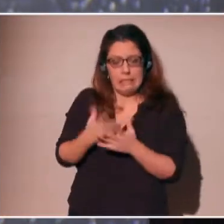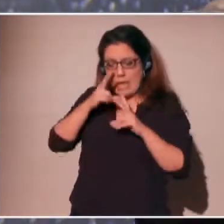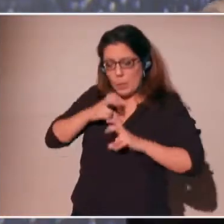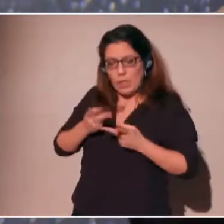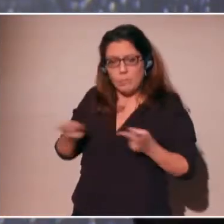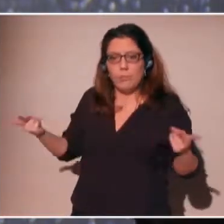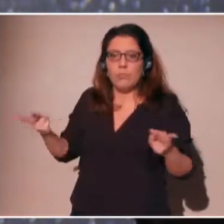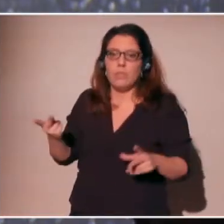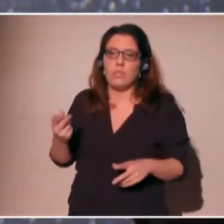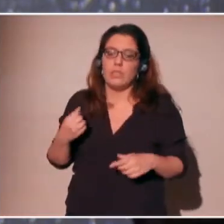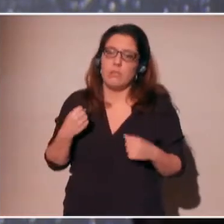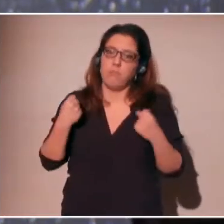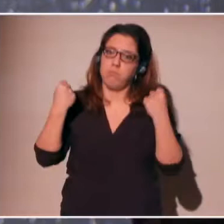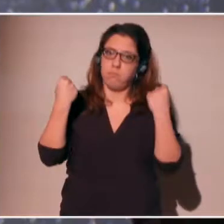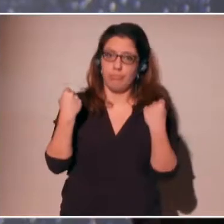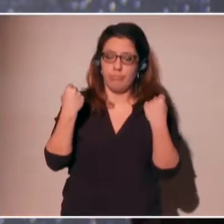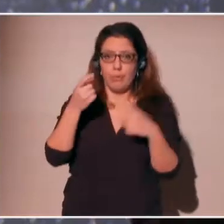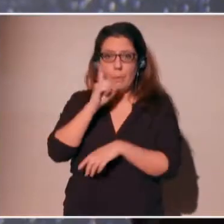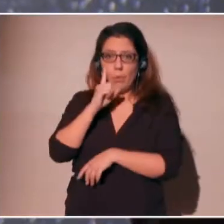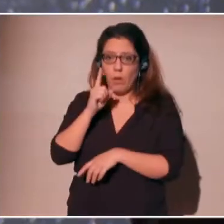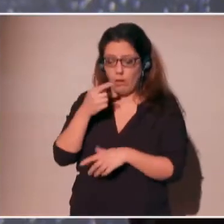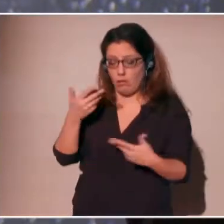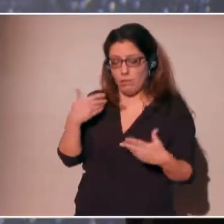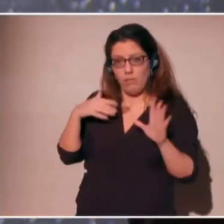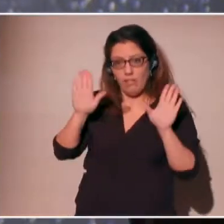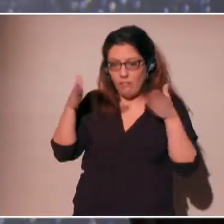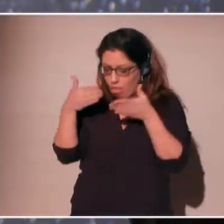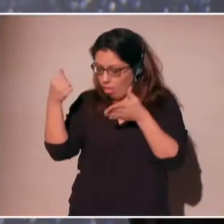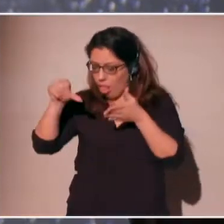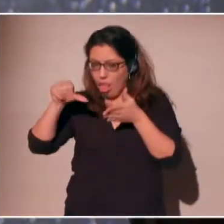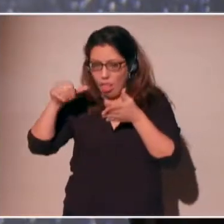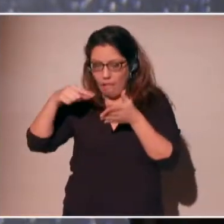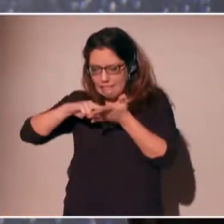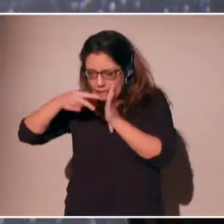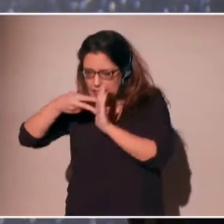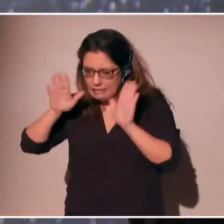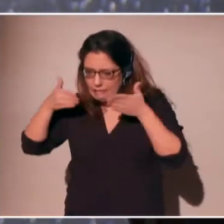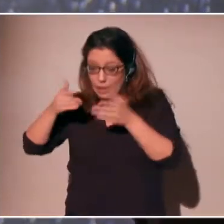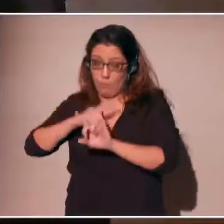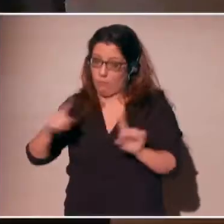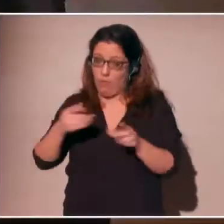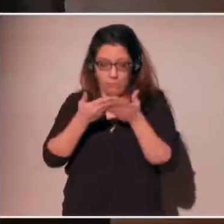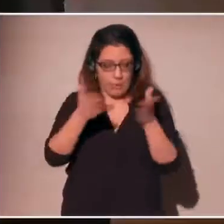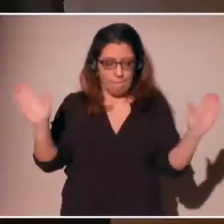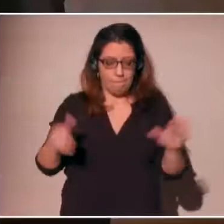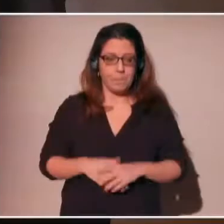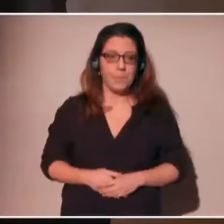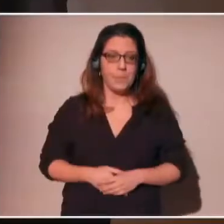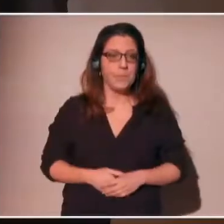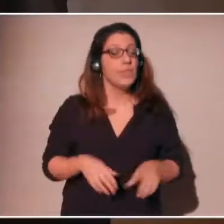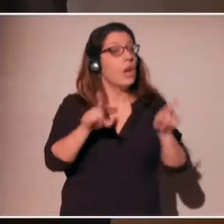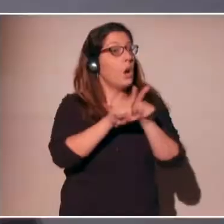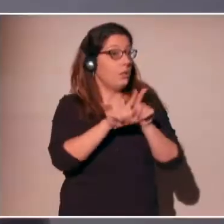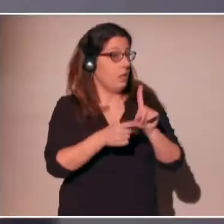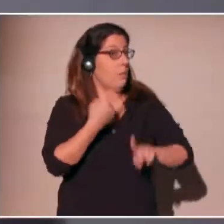this is really the strength of public research, because then we not only concentrate on the more technical and